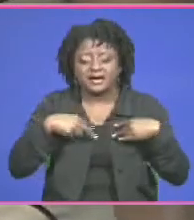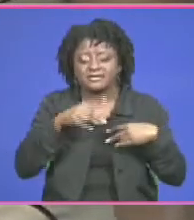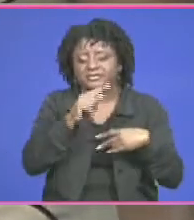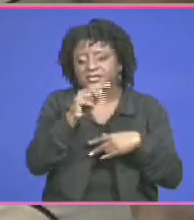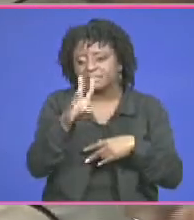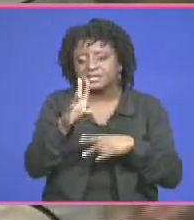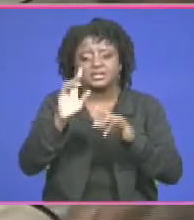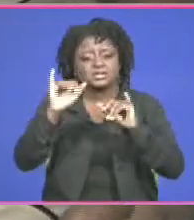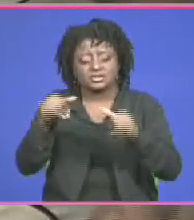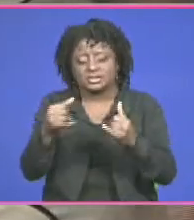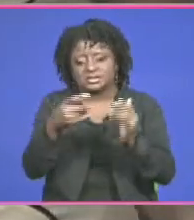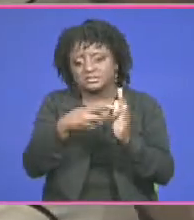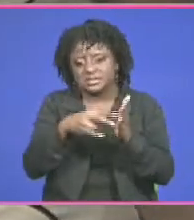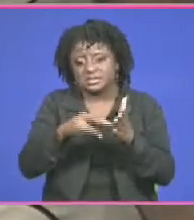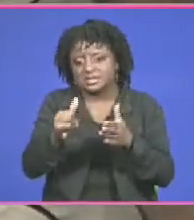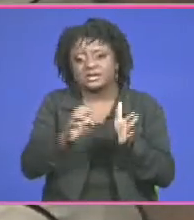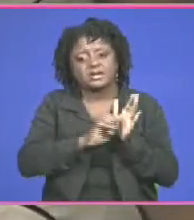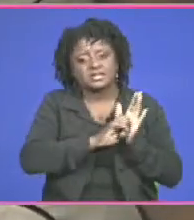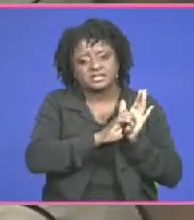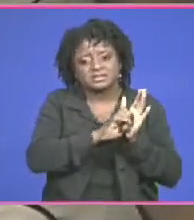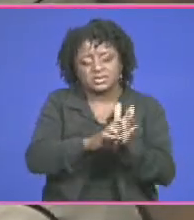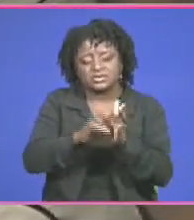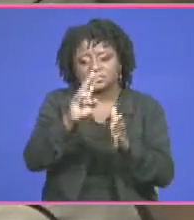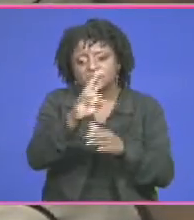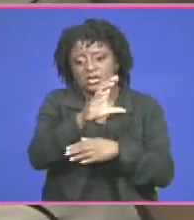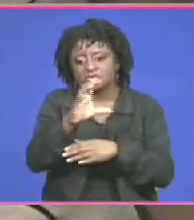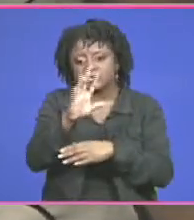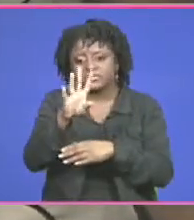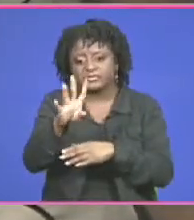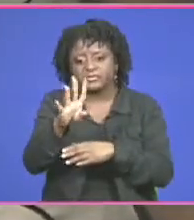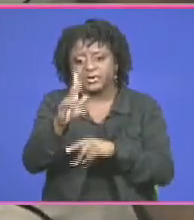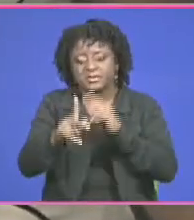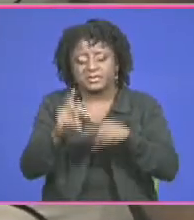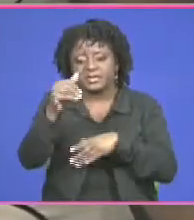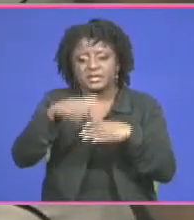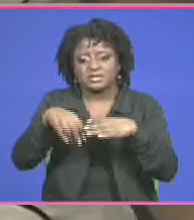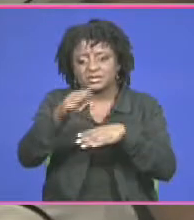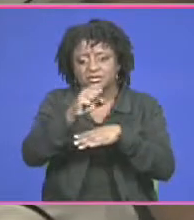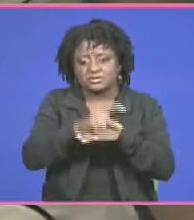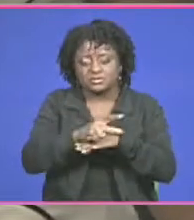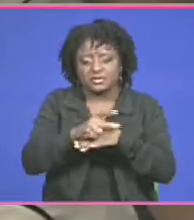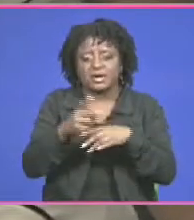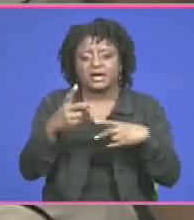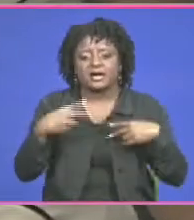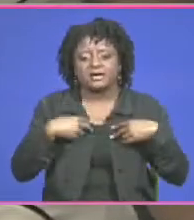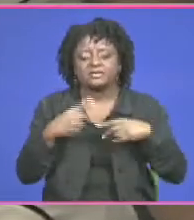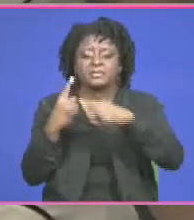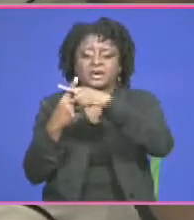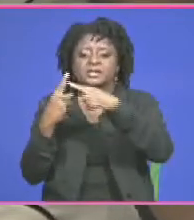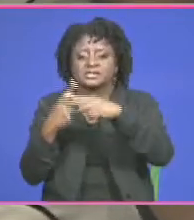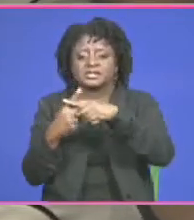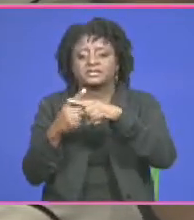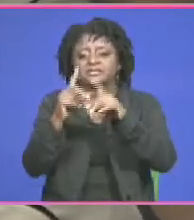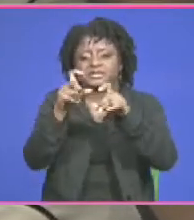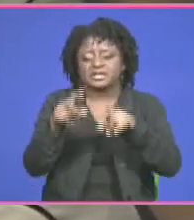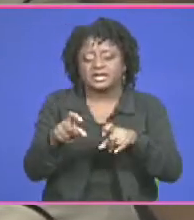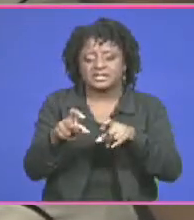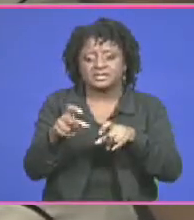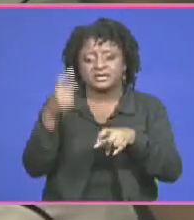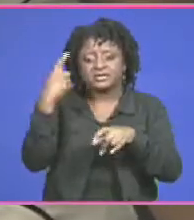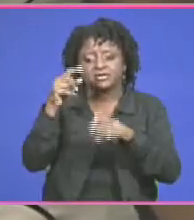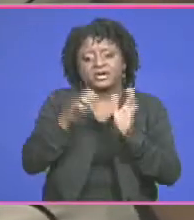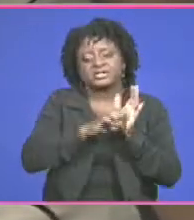from Eleuthera, 204 residents had positive tests for exposure to TB. Those 204 residents then had